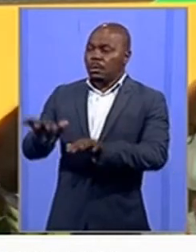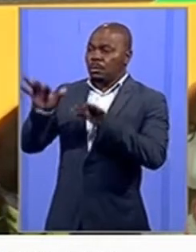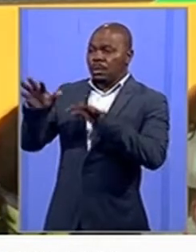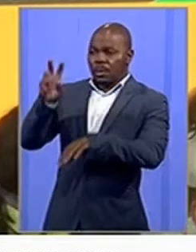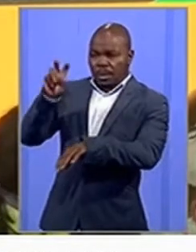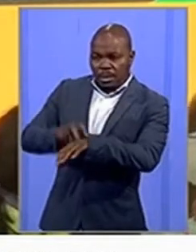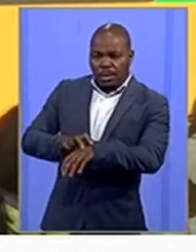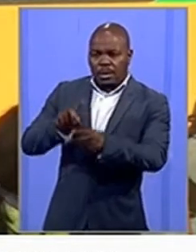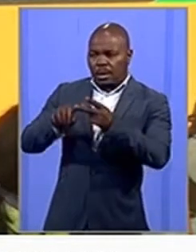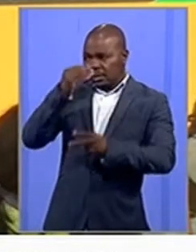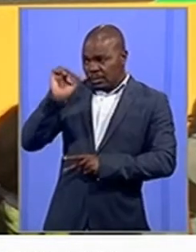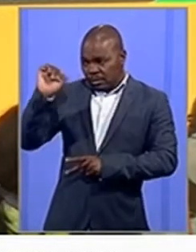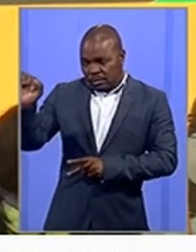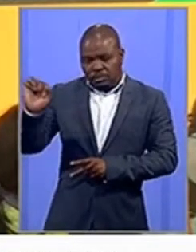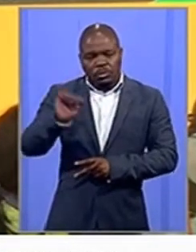people first.